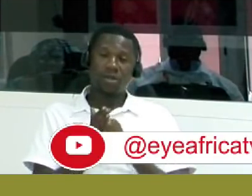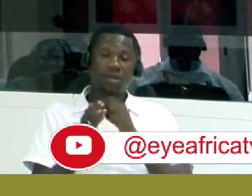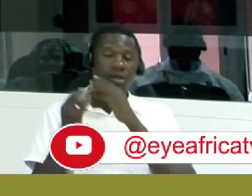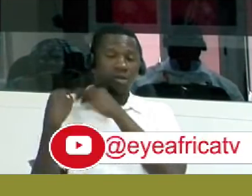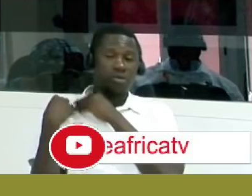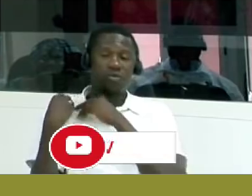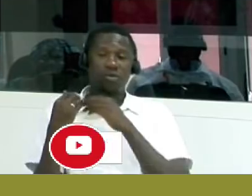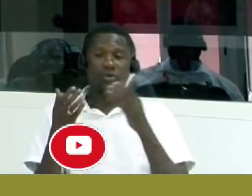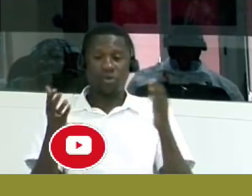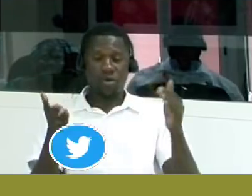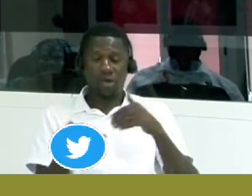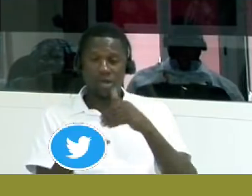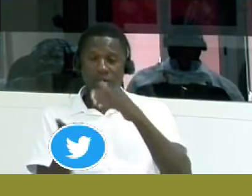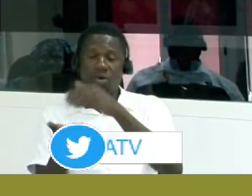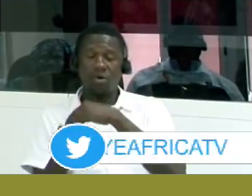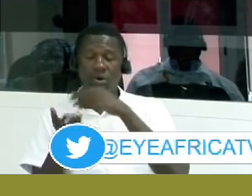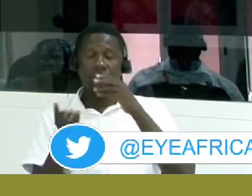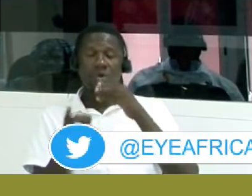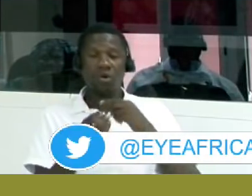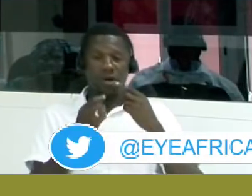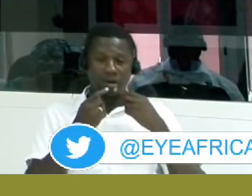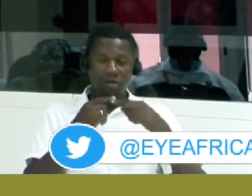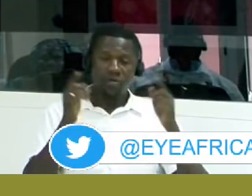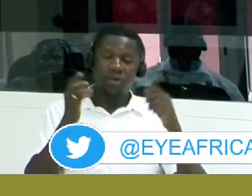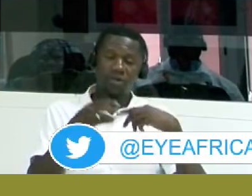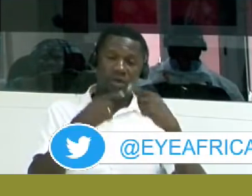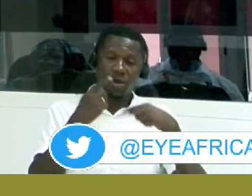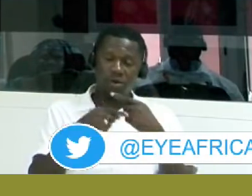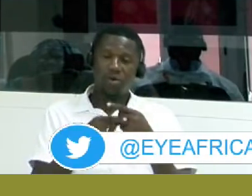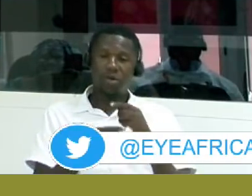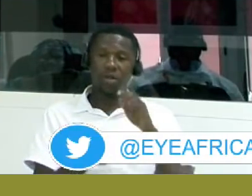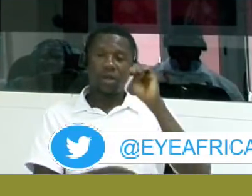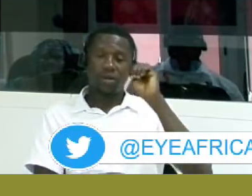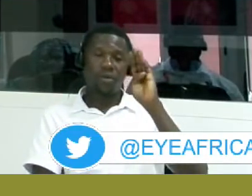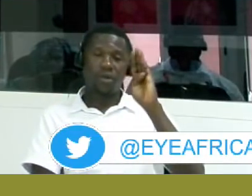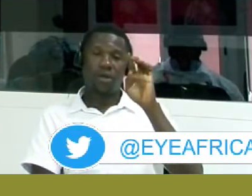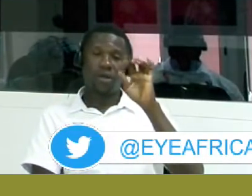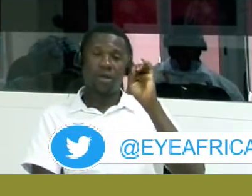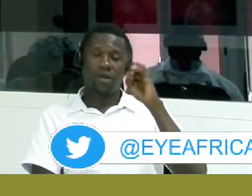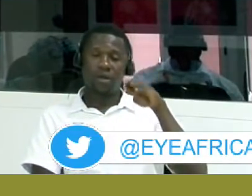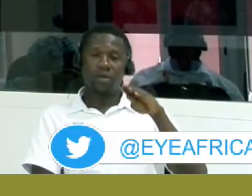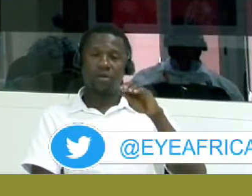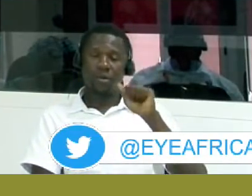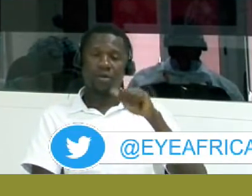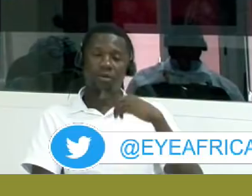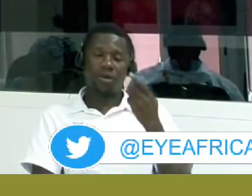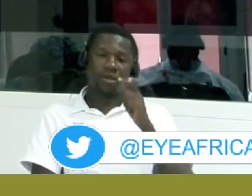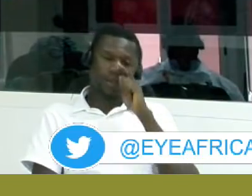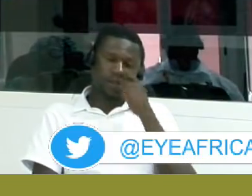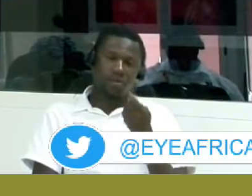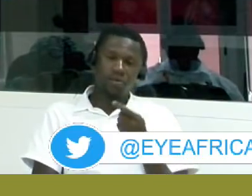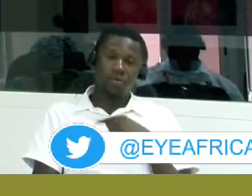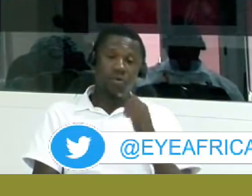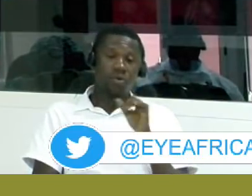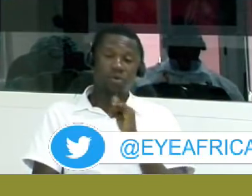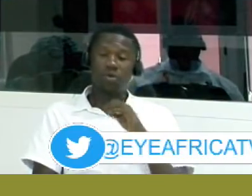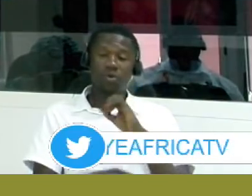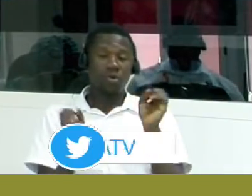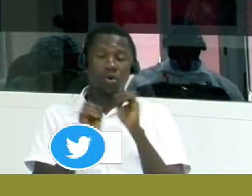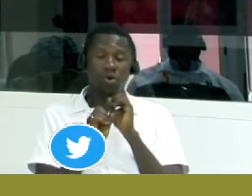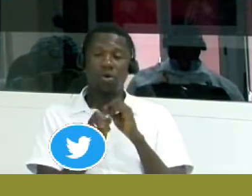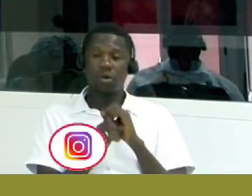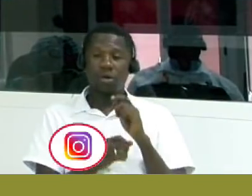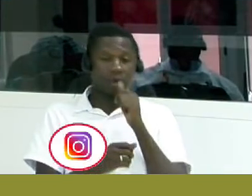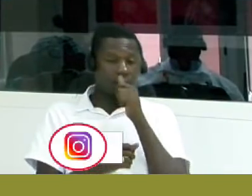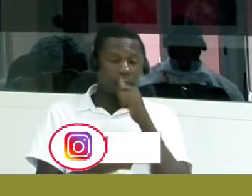responsibly to gather all necessary information regarding Ibrahima's death, which was no longer rumor, but facts